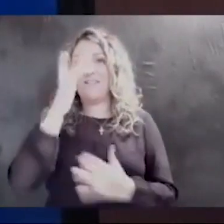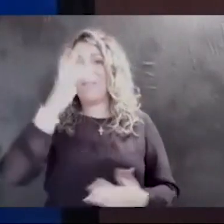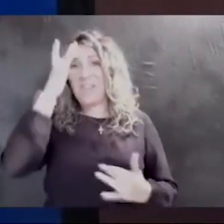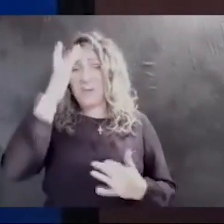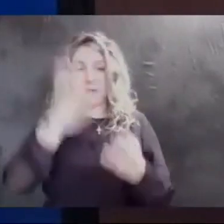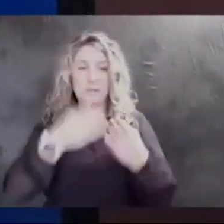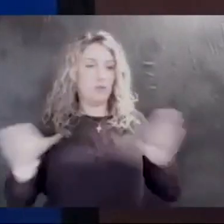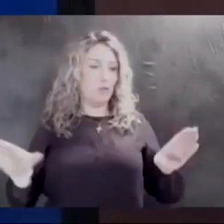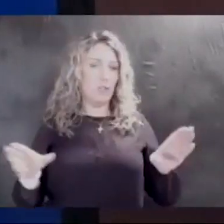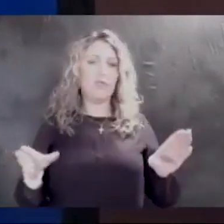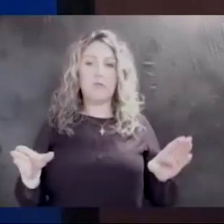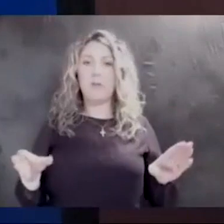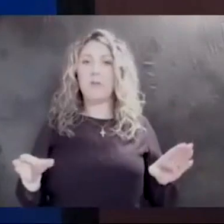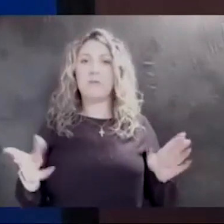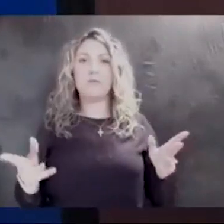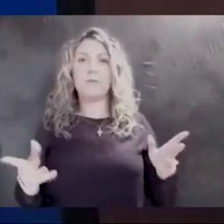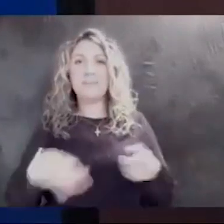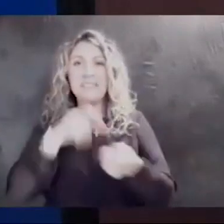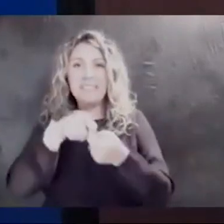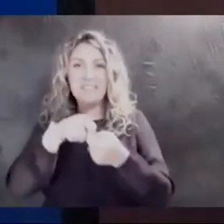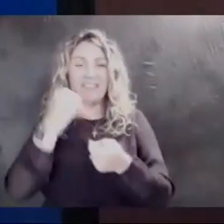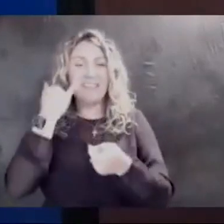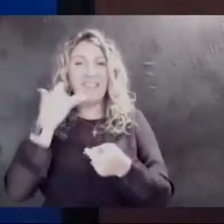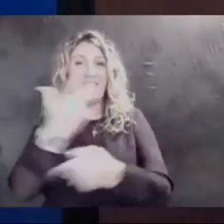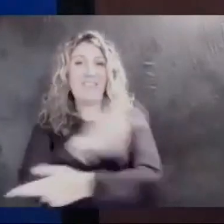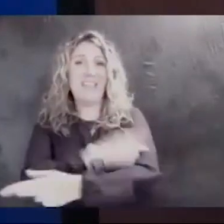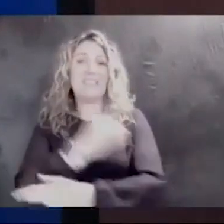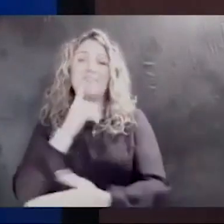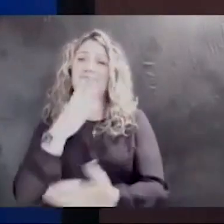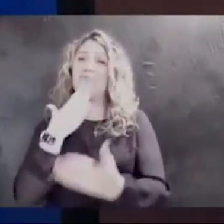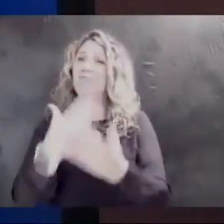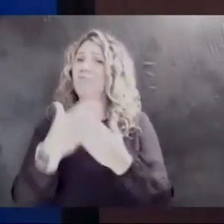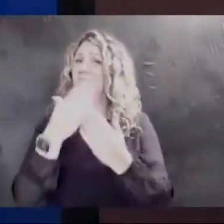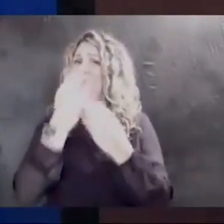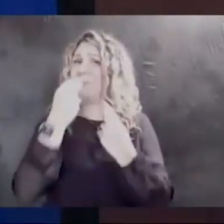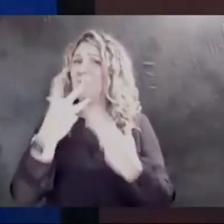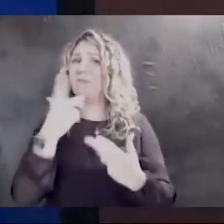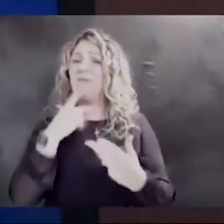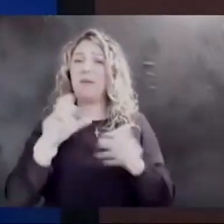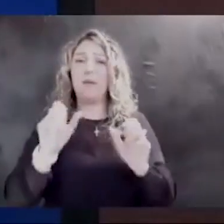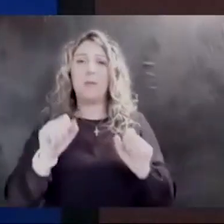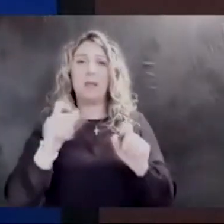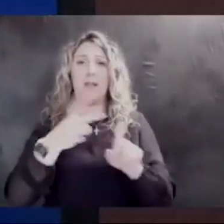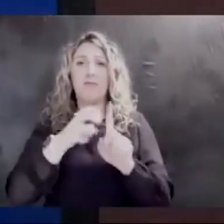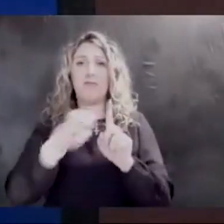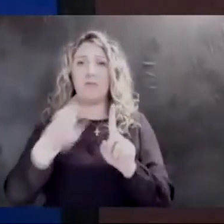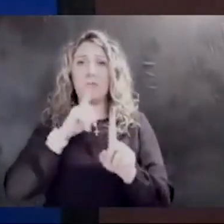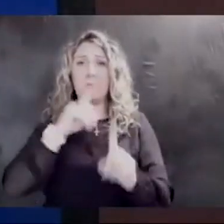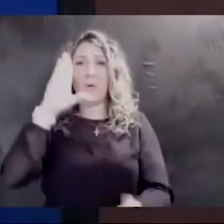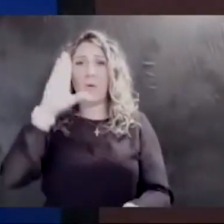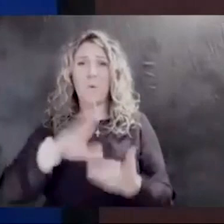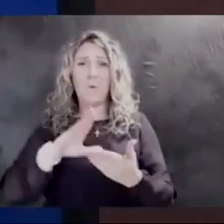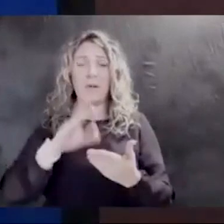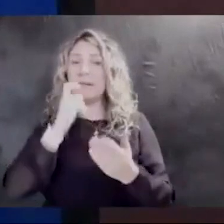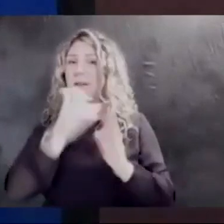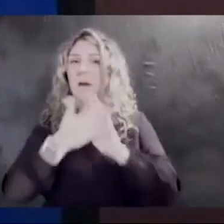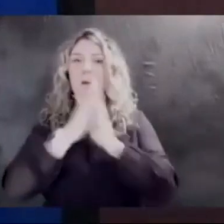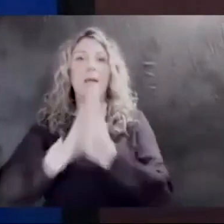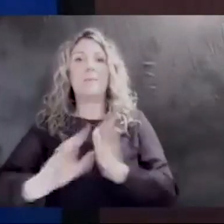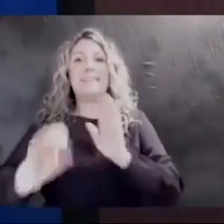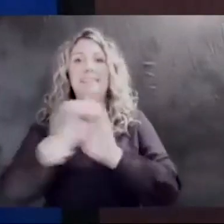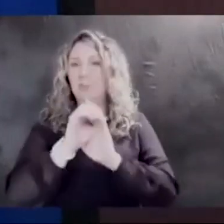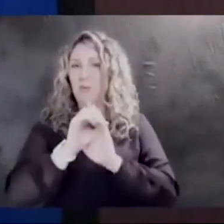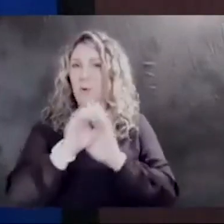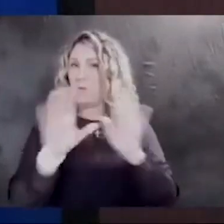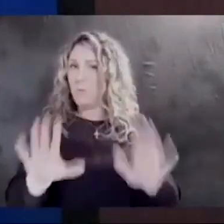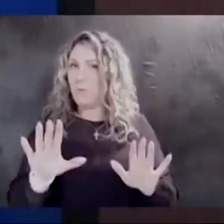in particular, if you've been vaccinated, there's really good data that your ability to transmit drops. It does not go to zero. And what we need to do is